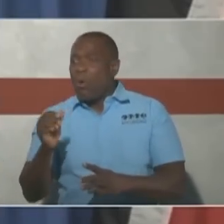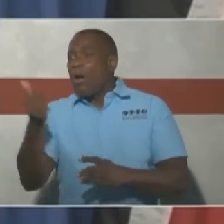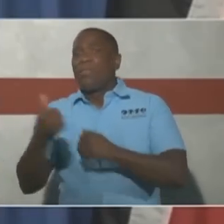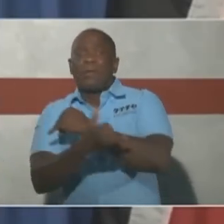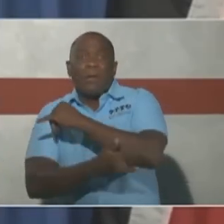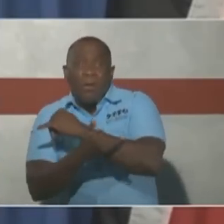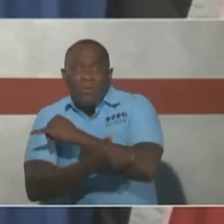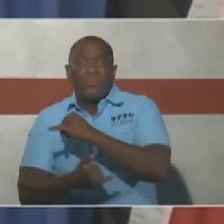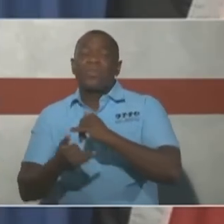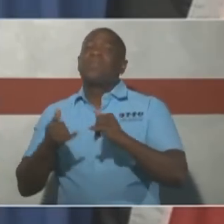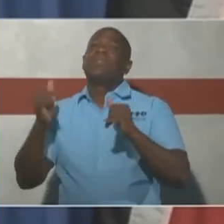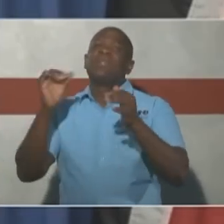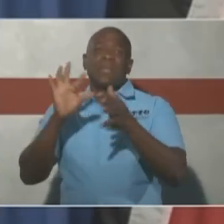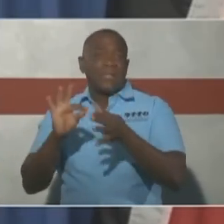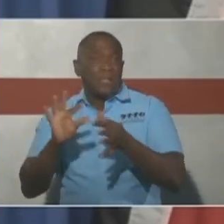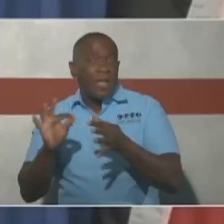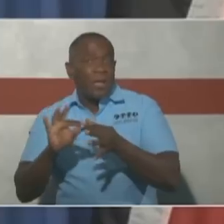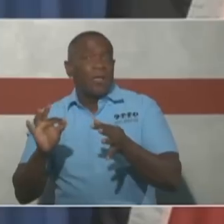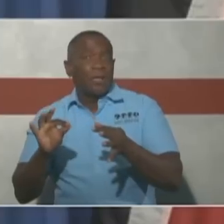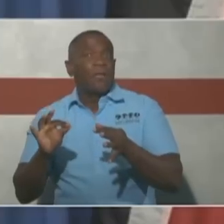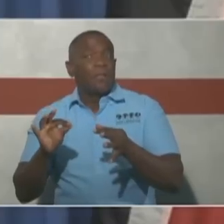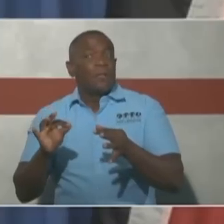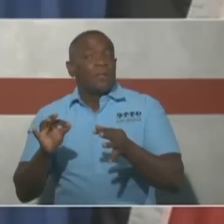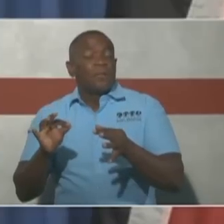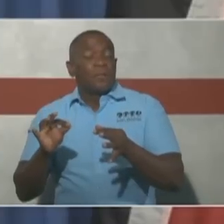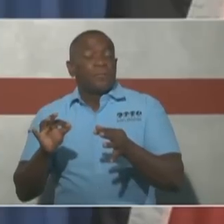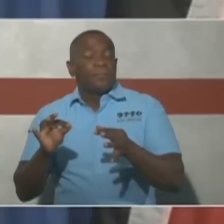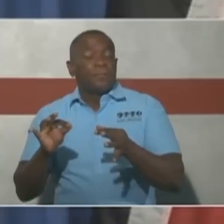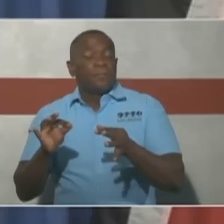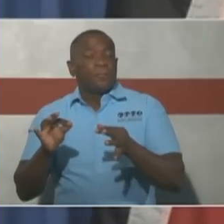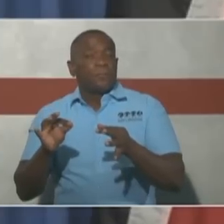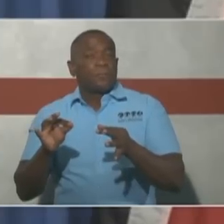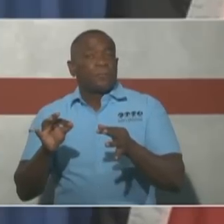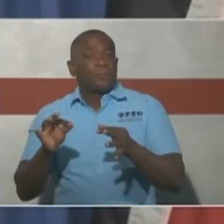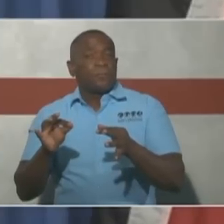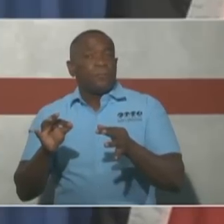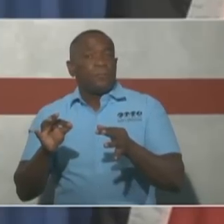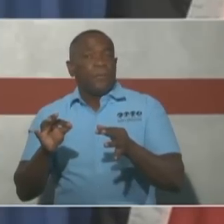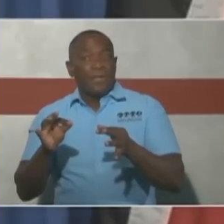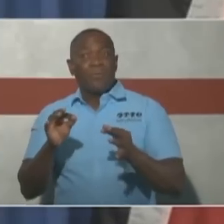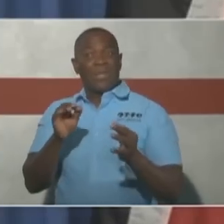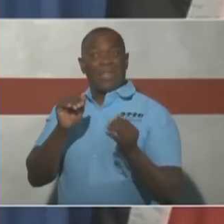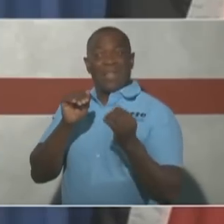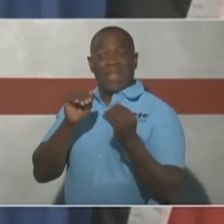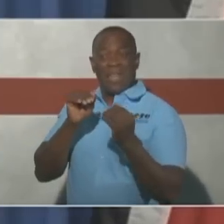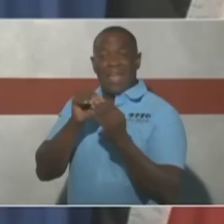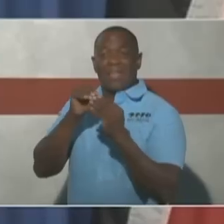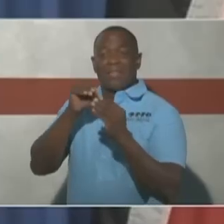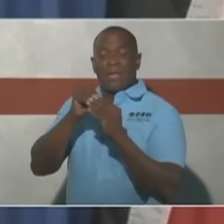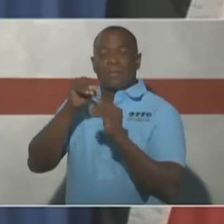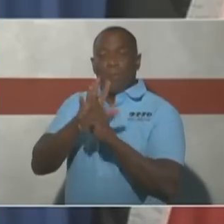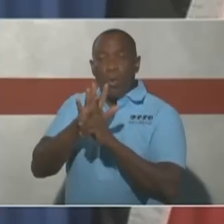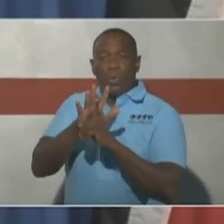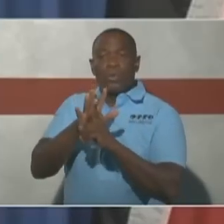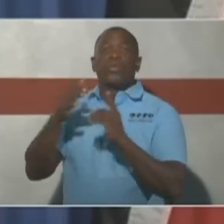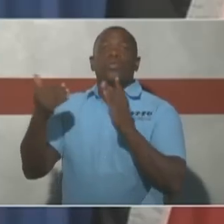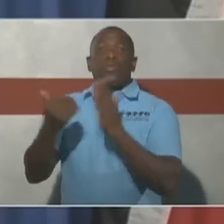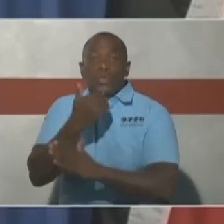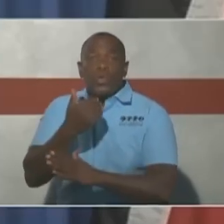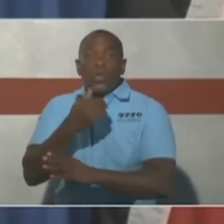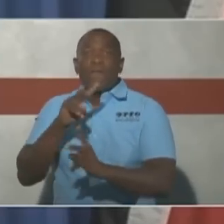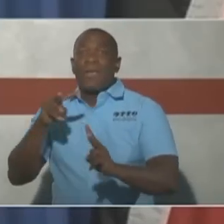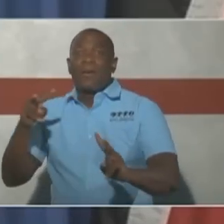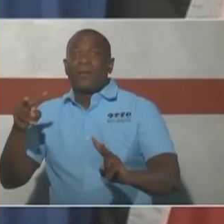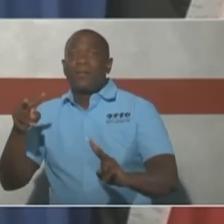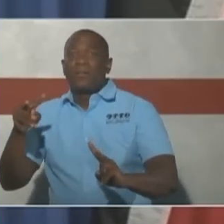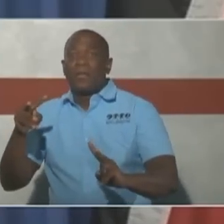immune, then we can now make all kinds of comments. Recently I heard a medical doctor,